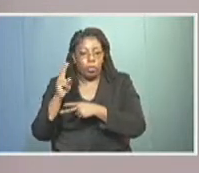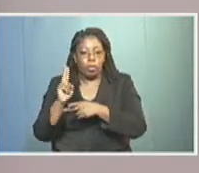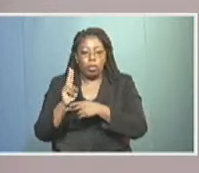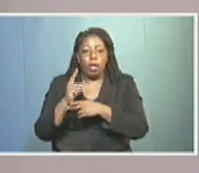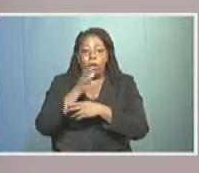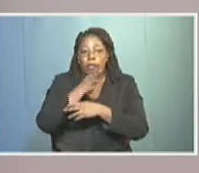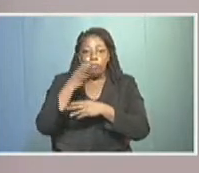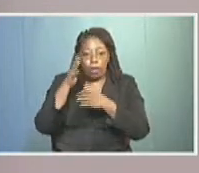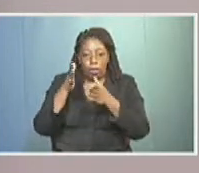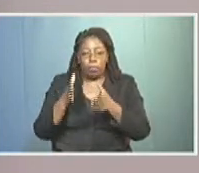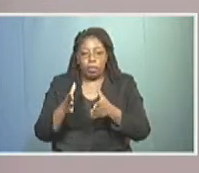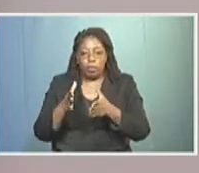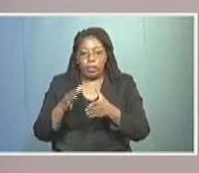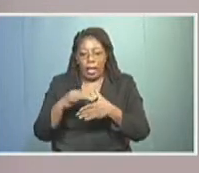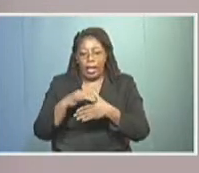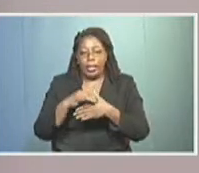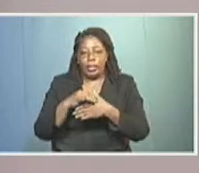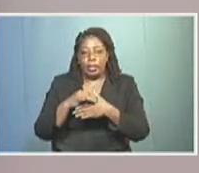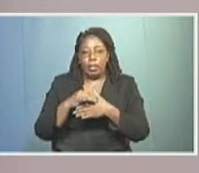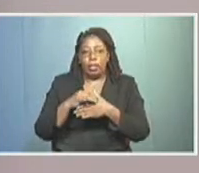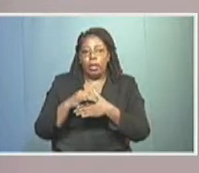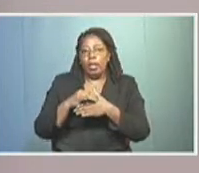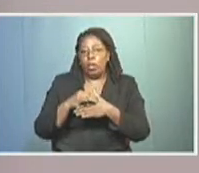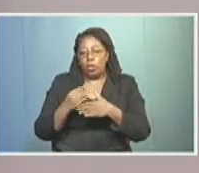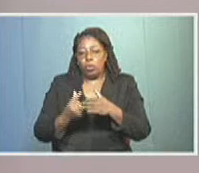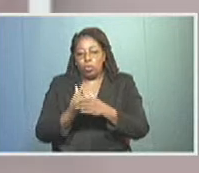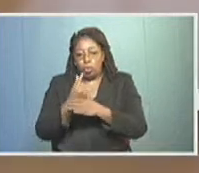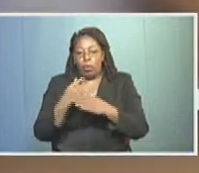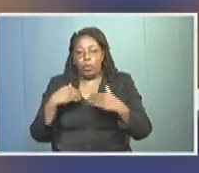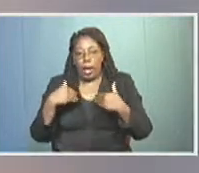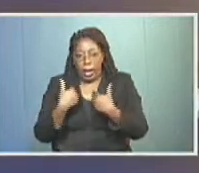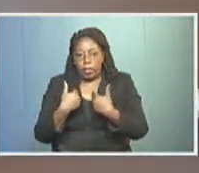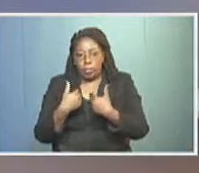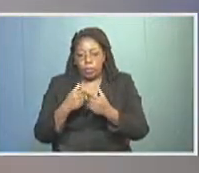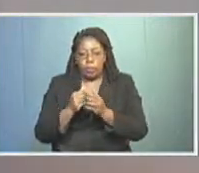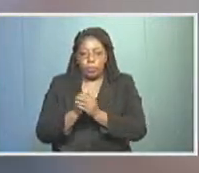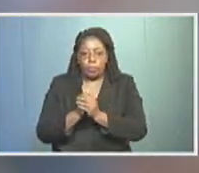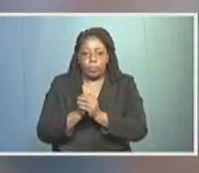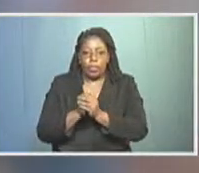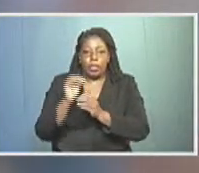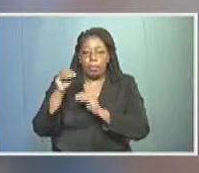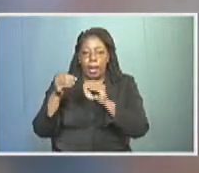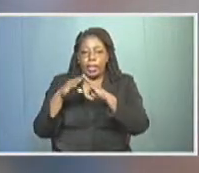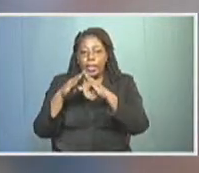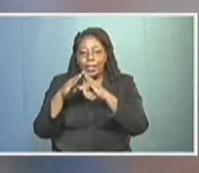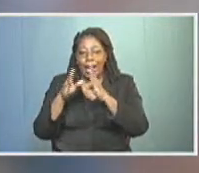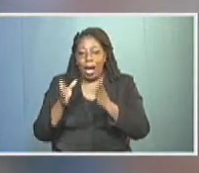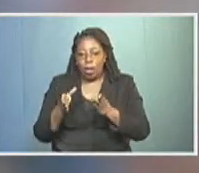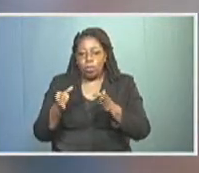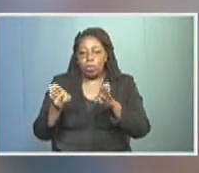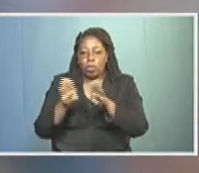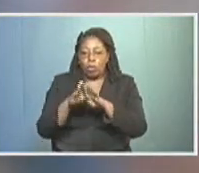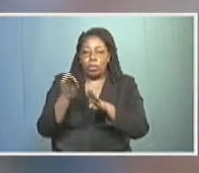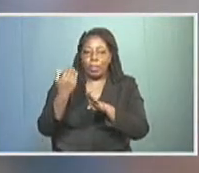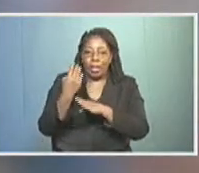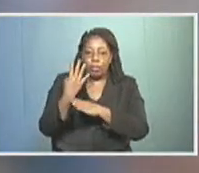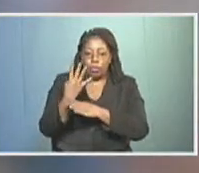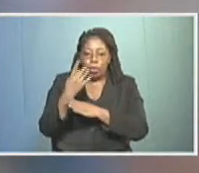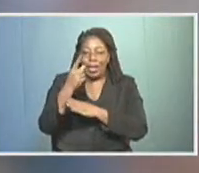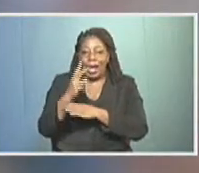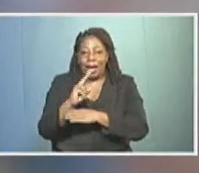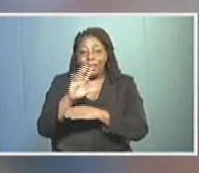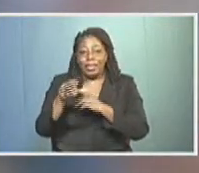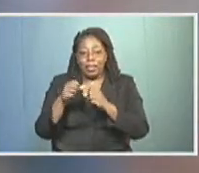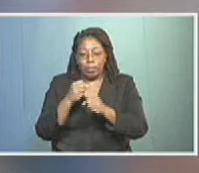projects such as poultry farming for economic expansion. The Hatchet Bay packing house, closed for the past 4.5 years, is